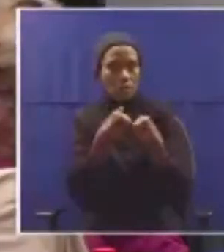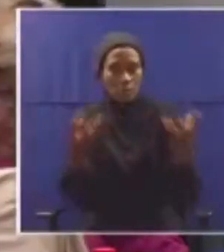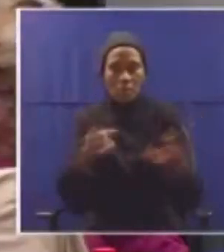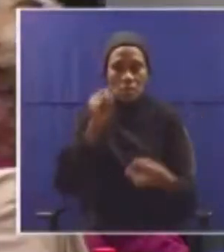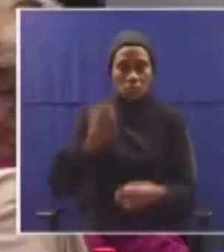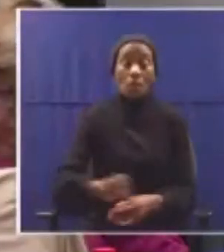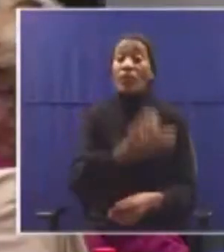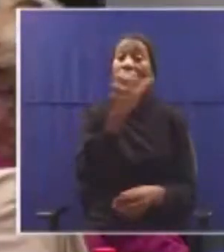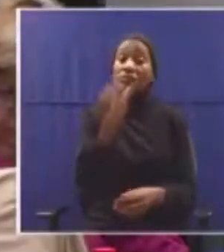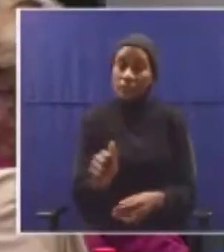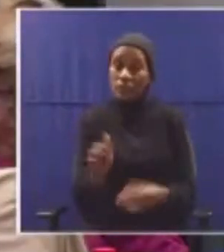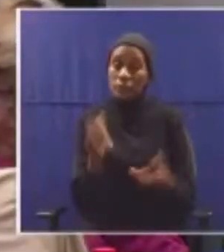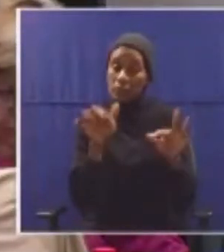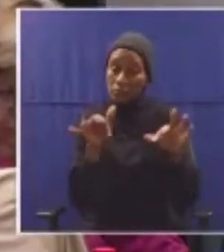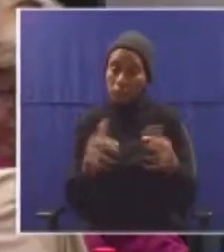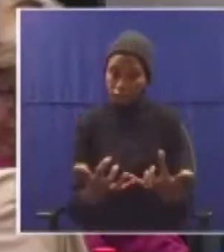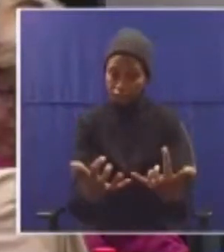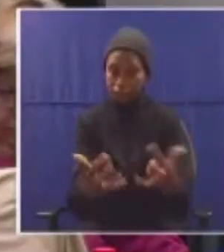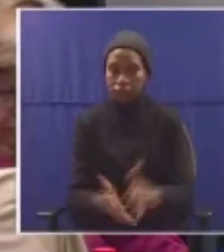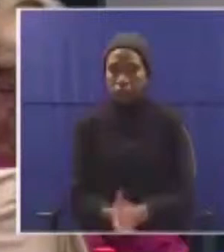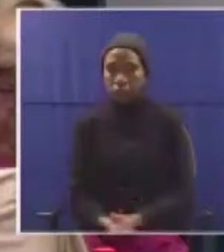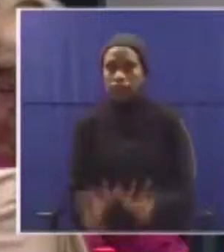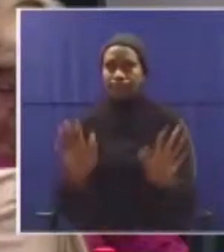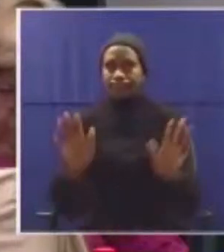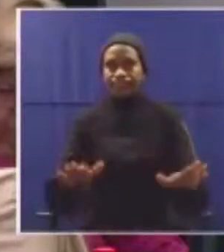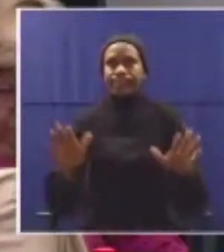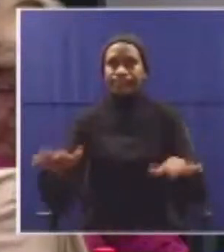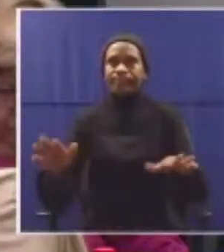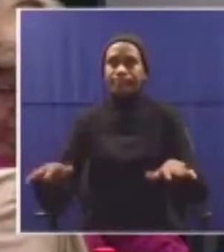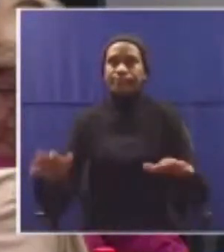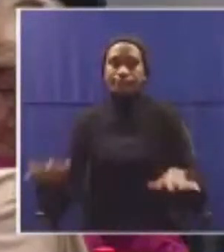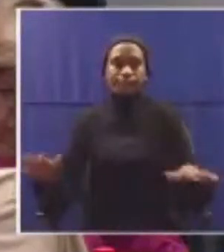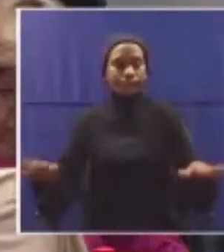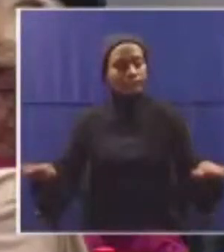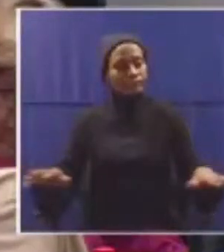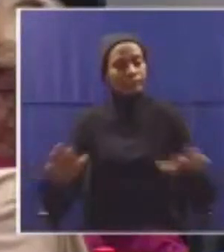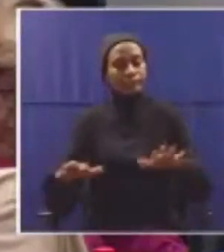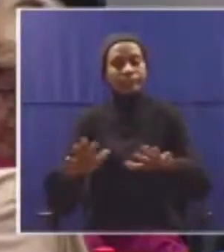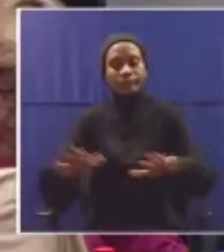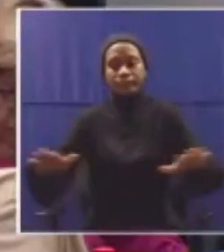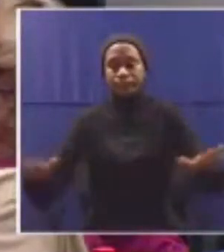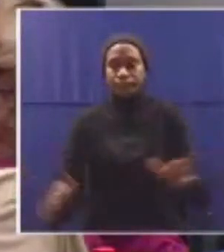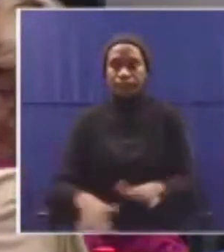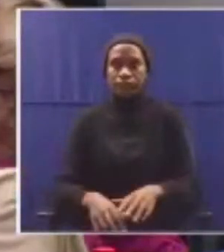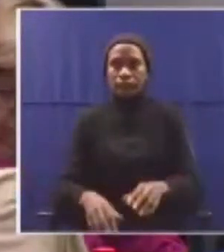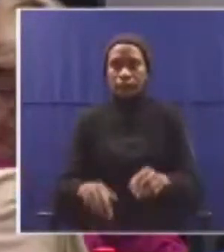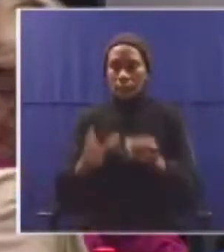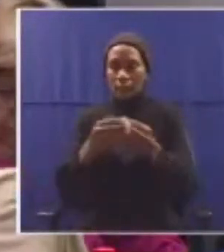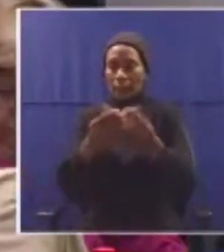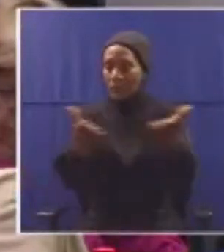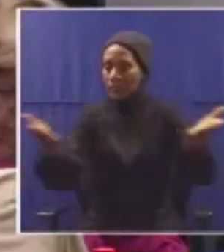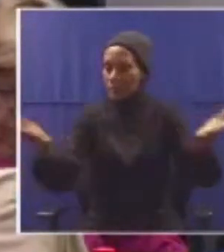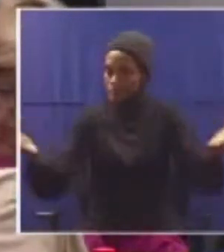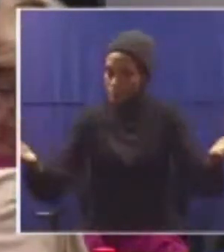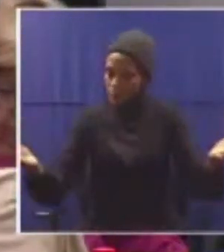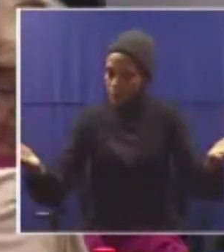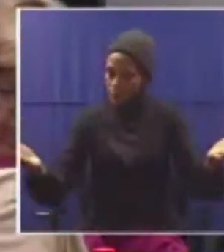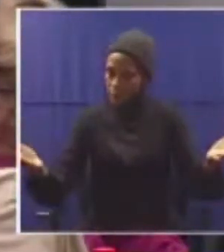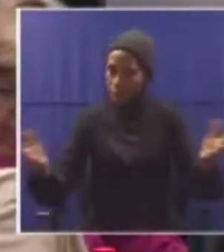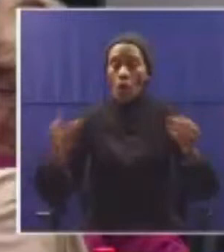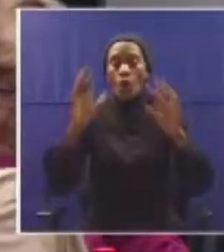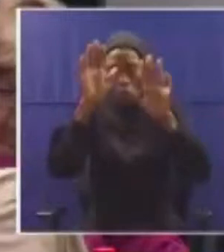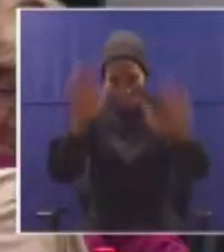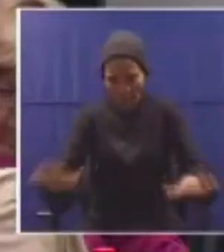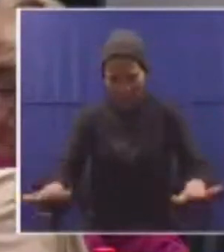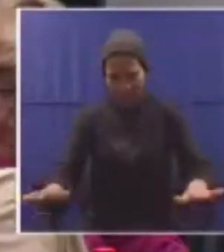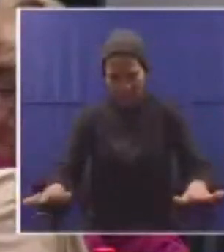South Africans. Order, order, honorable members. Honorable members.